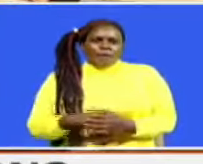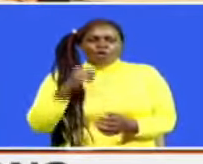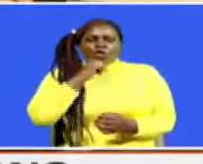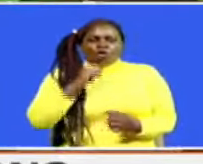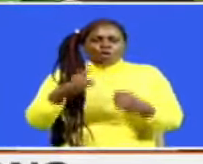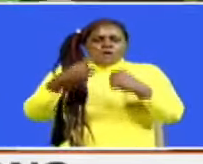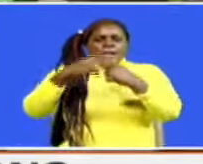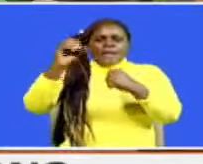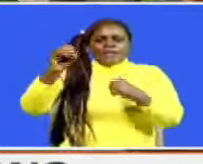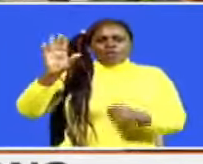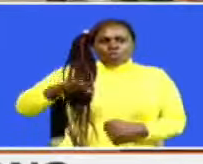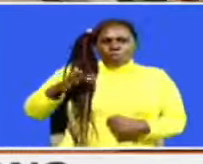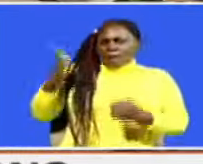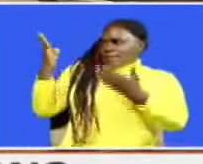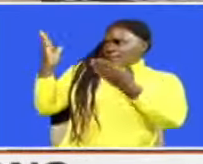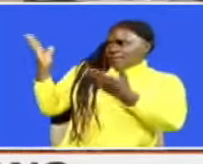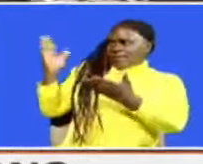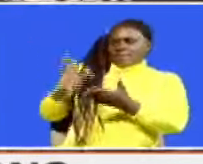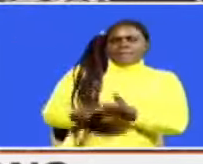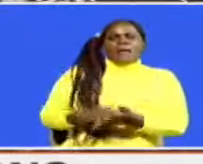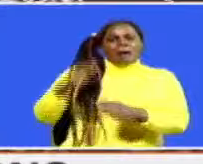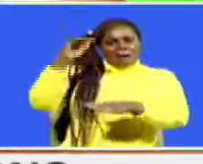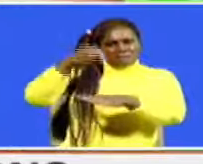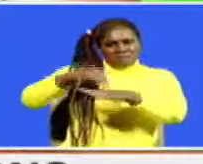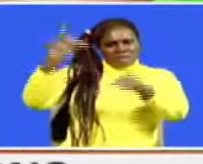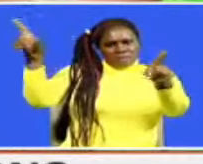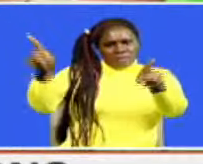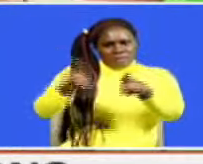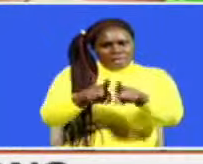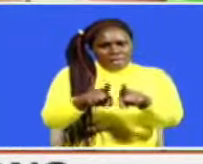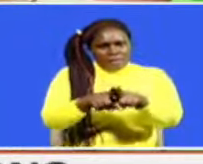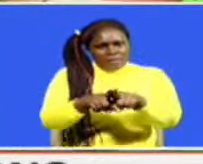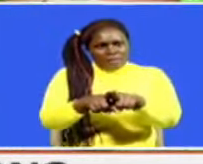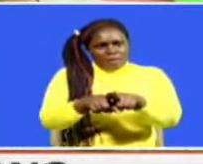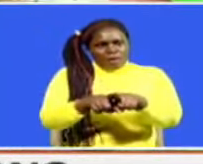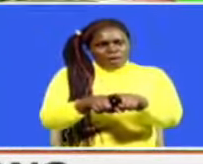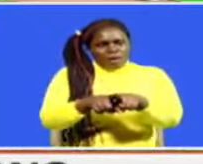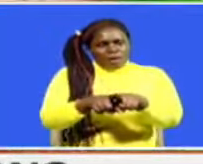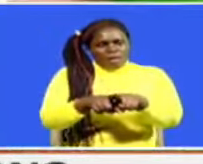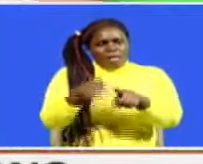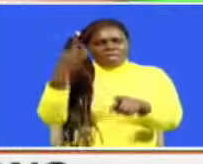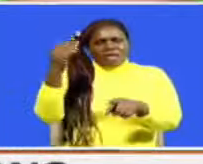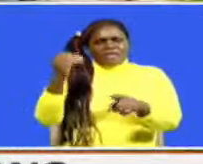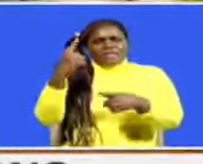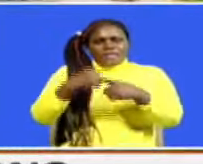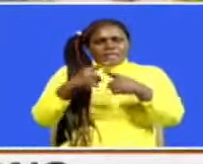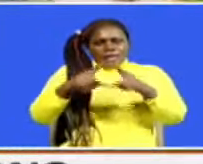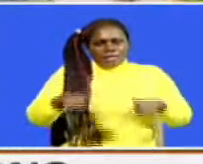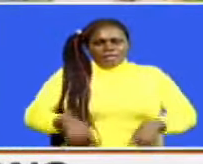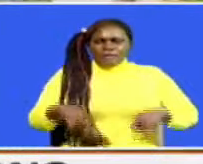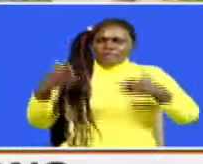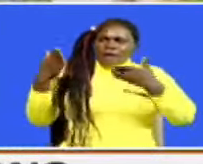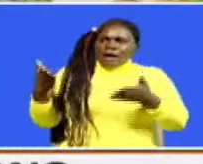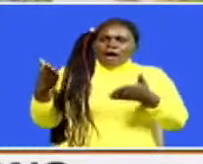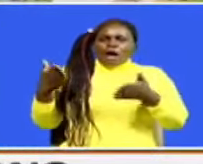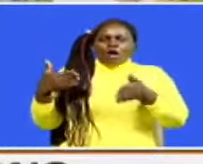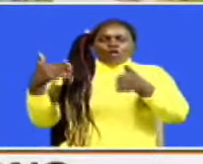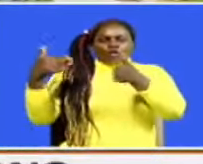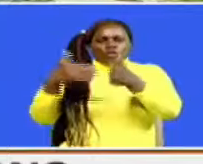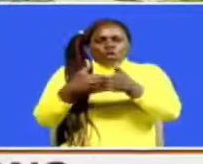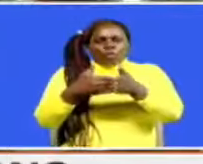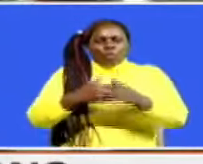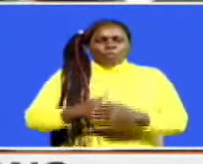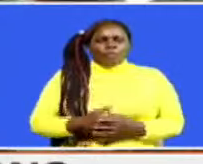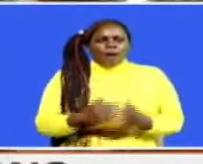90-year-old Joyce, not her real name, is one of those affected, as her 30-year stay in this serene area has abruptly come to an